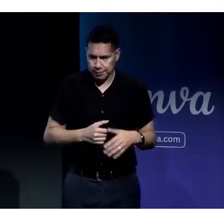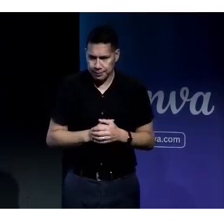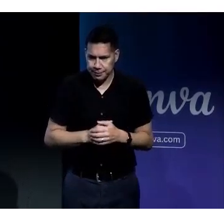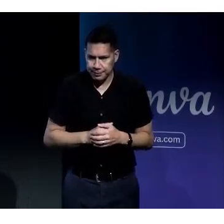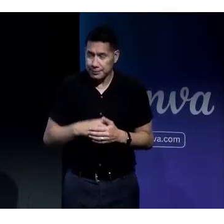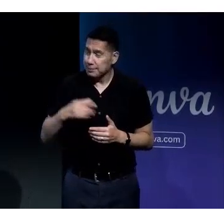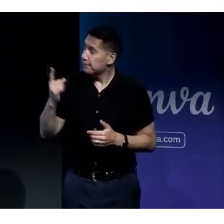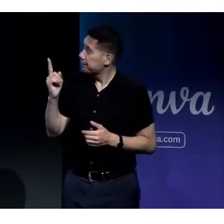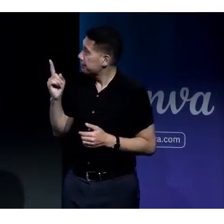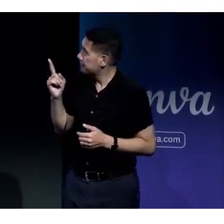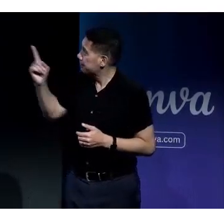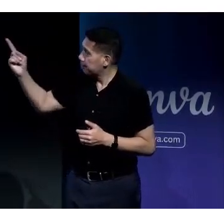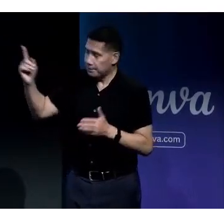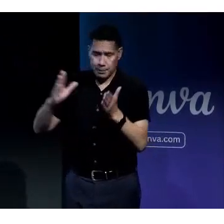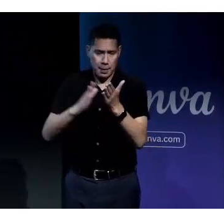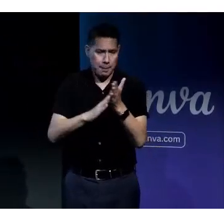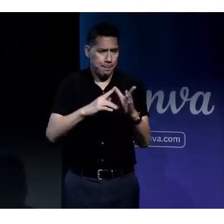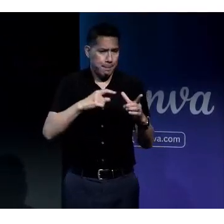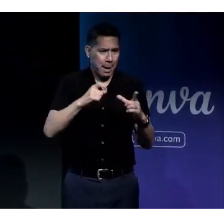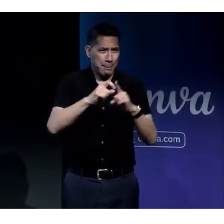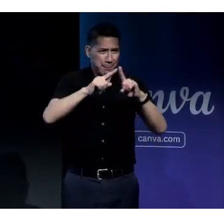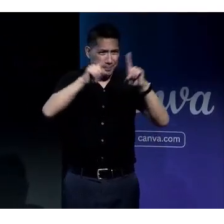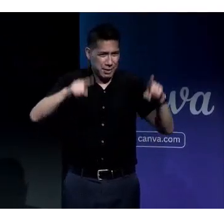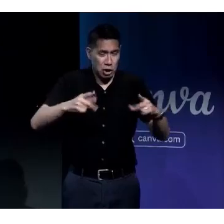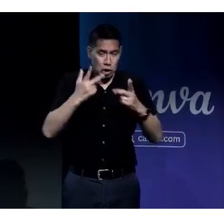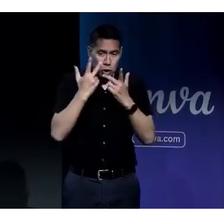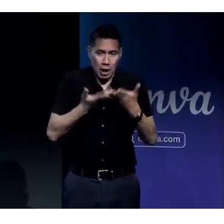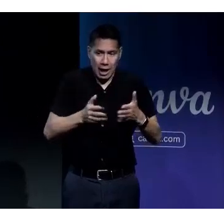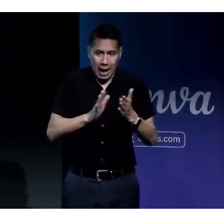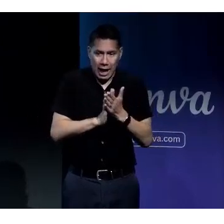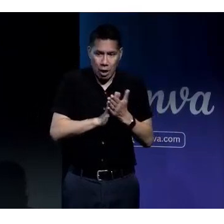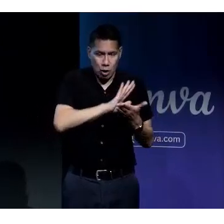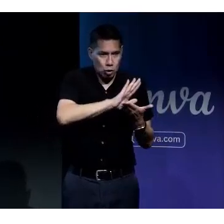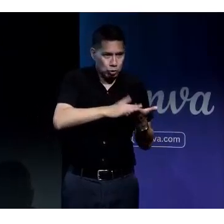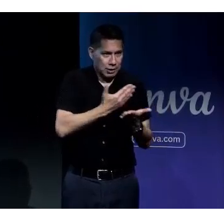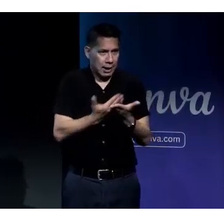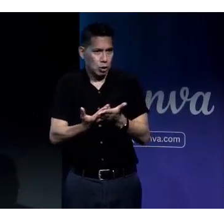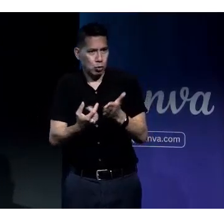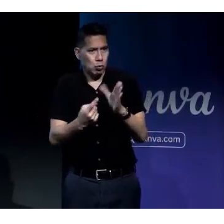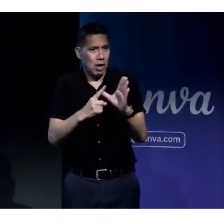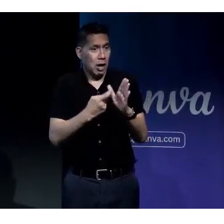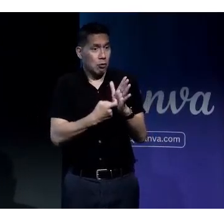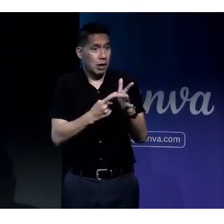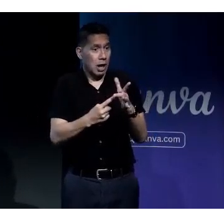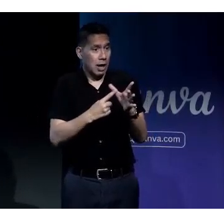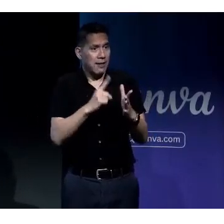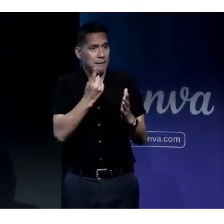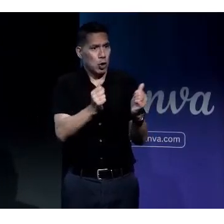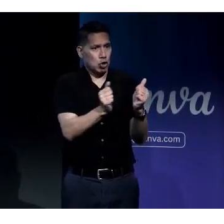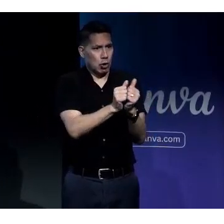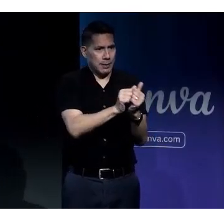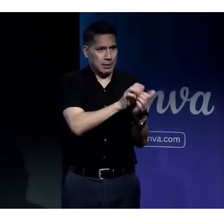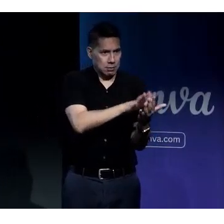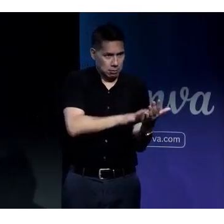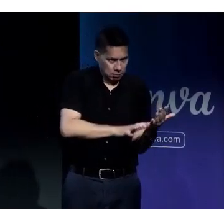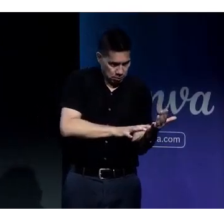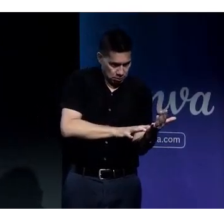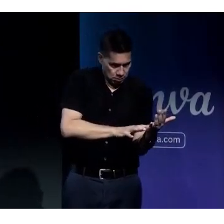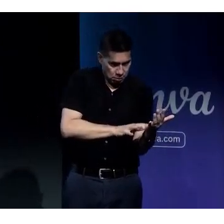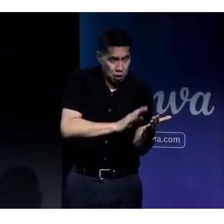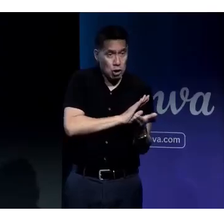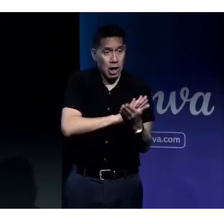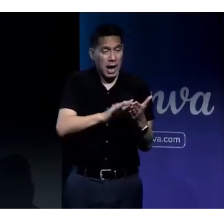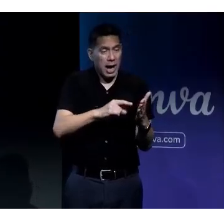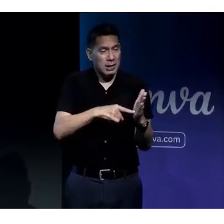The spec also notes how that HTML should be translated into ARIA, so that's that first doc. So many native